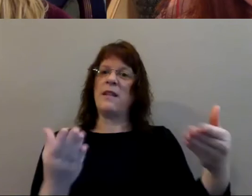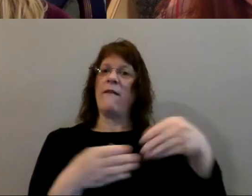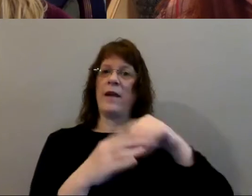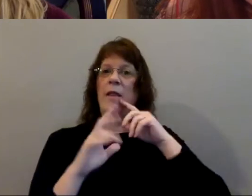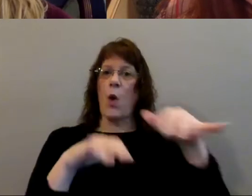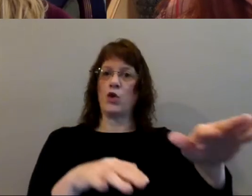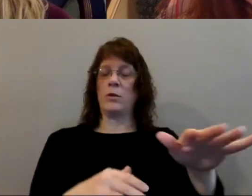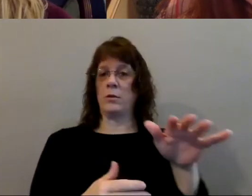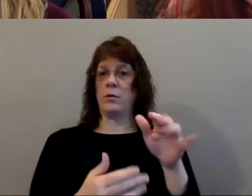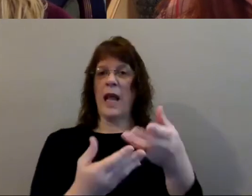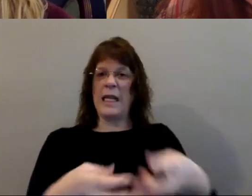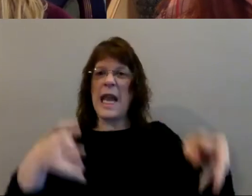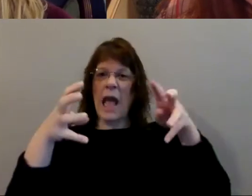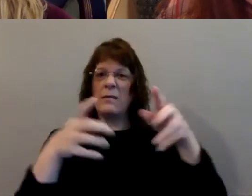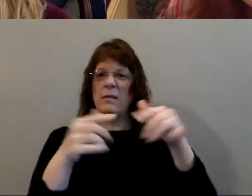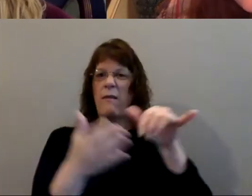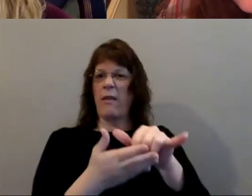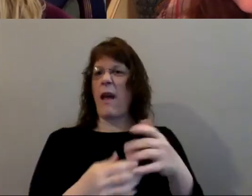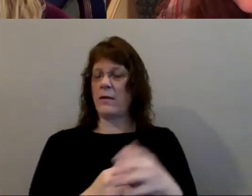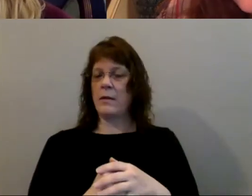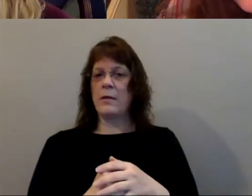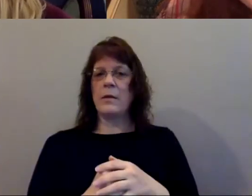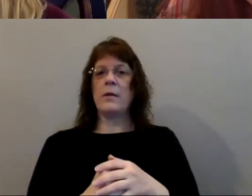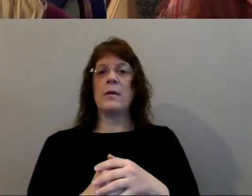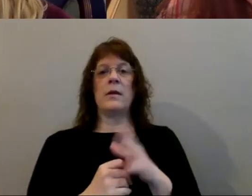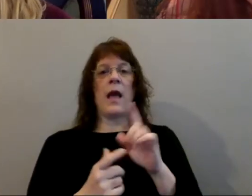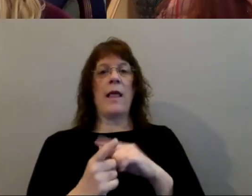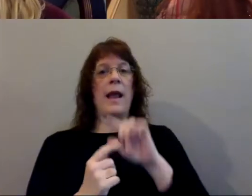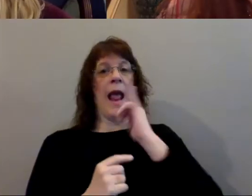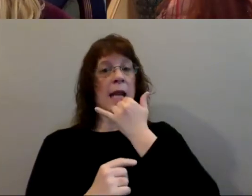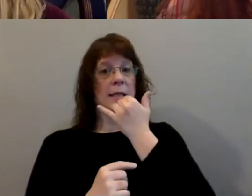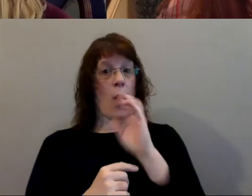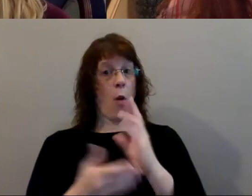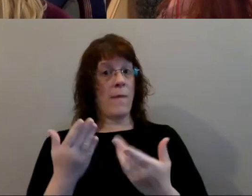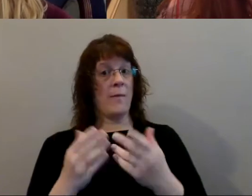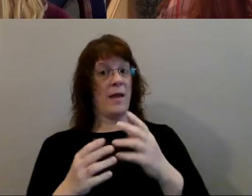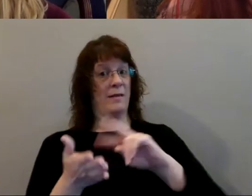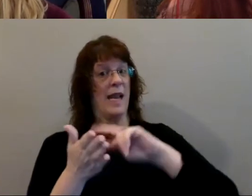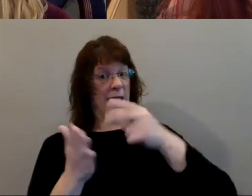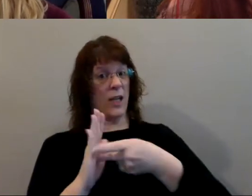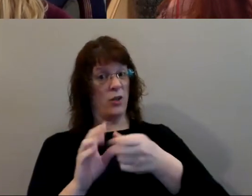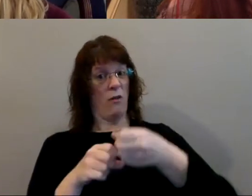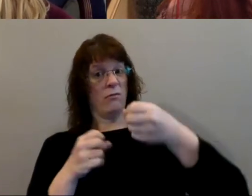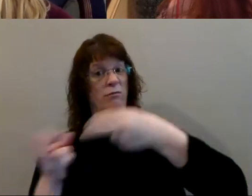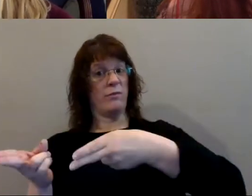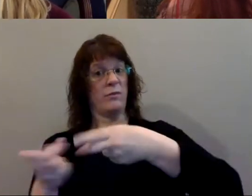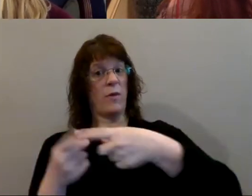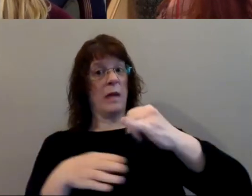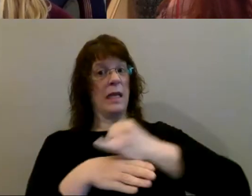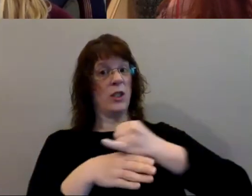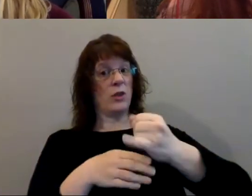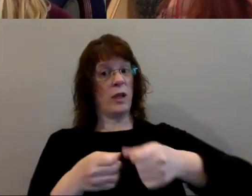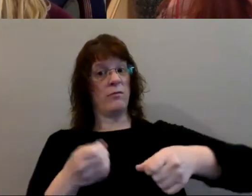big actually. And then accidental or maybe intentional dumping by industry. We see a lot of these